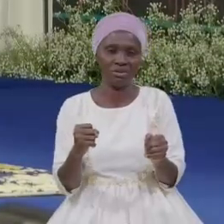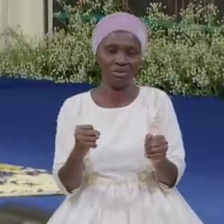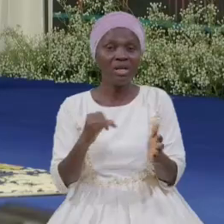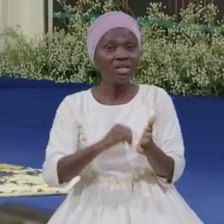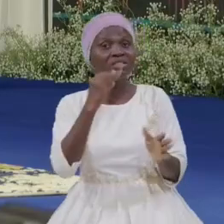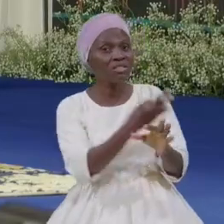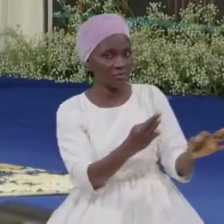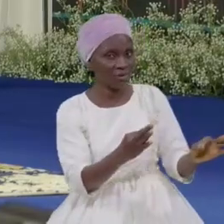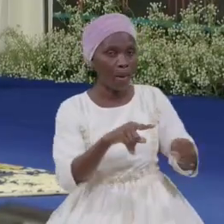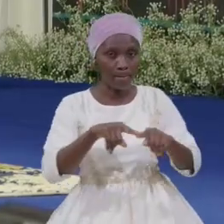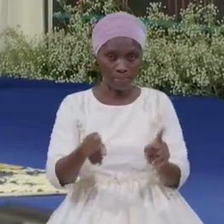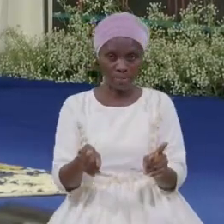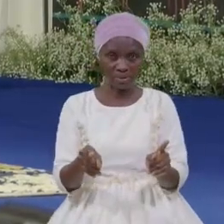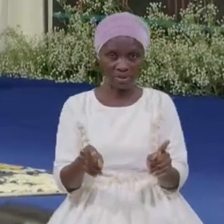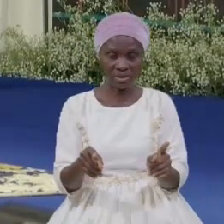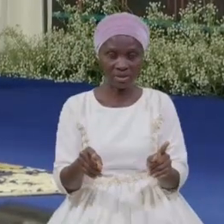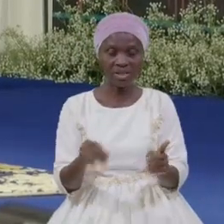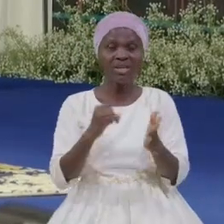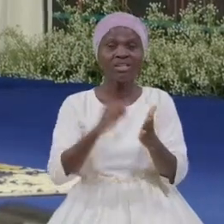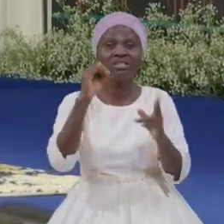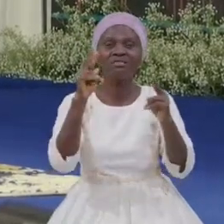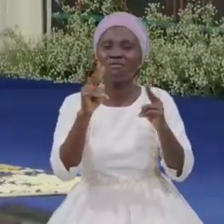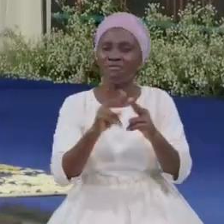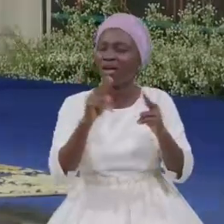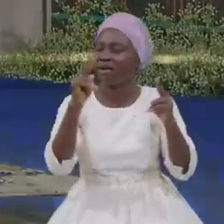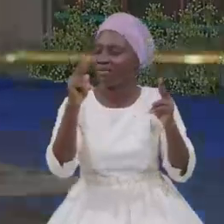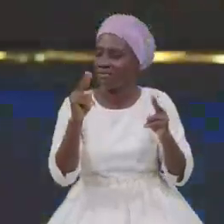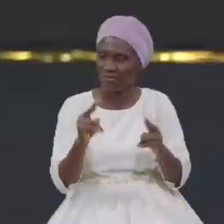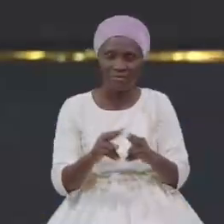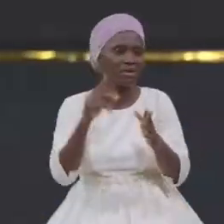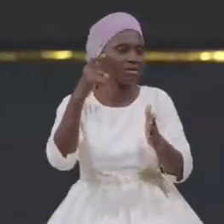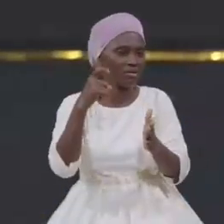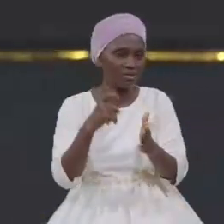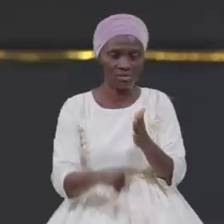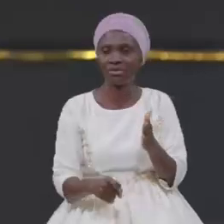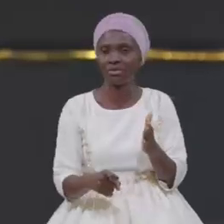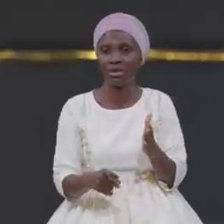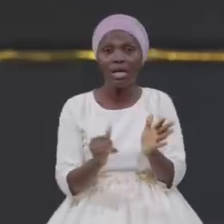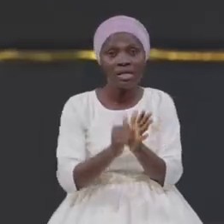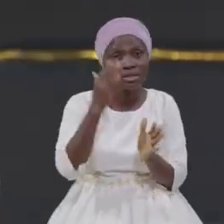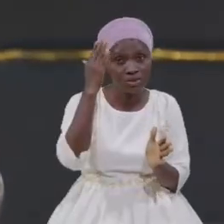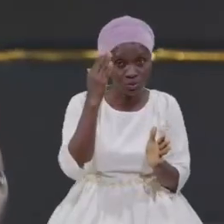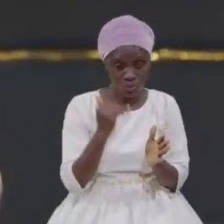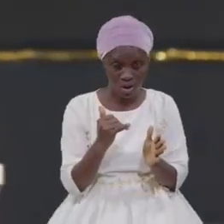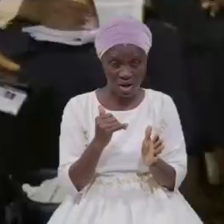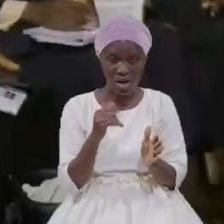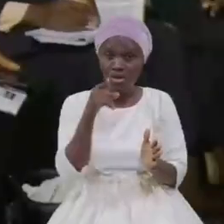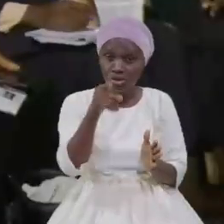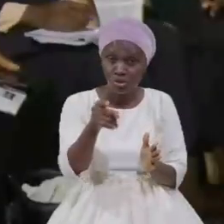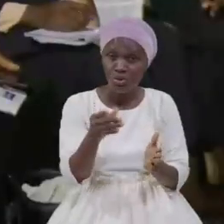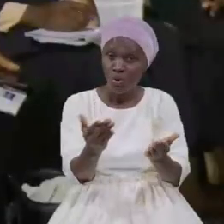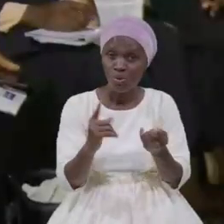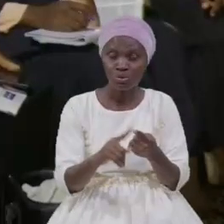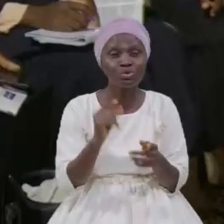but it's very, very costly. That's why you want to understand what